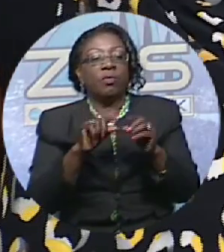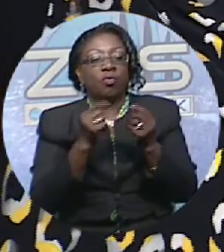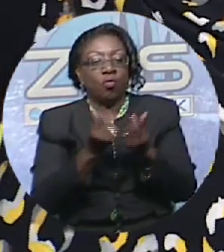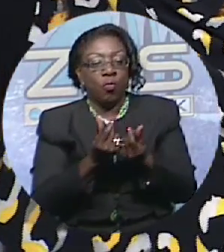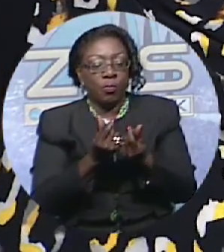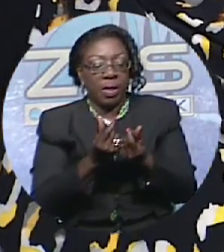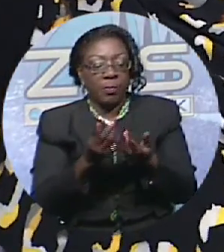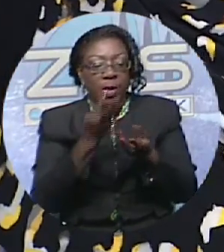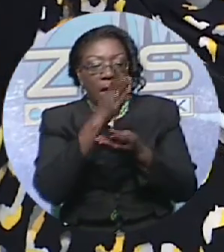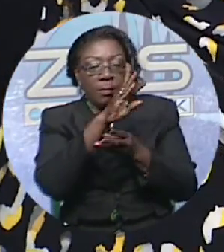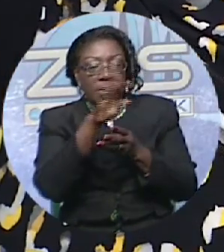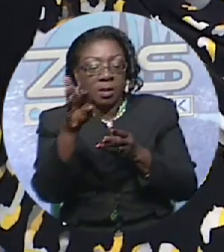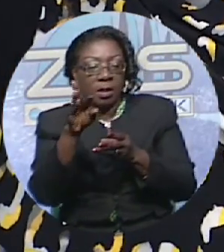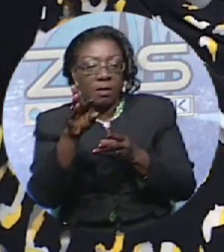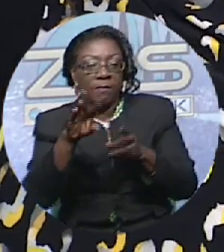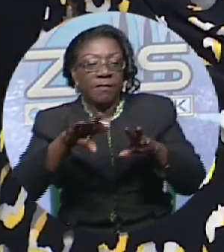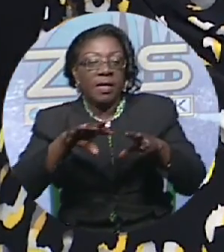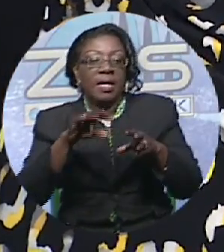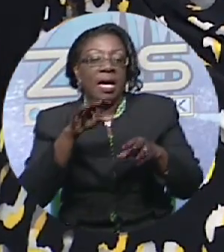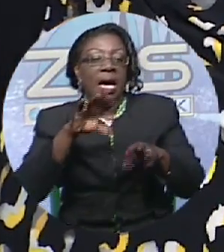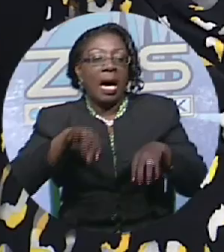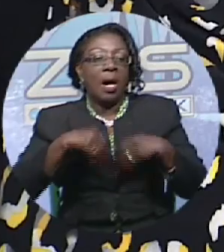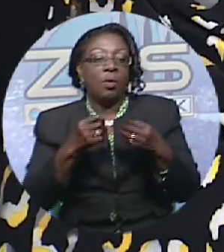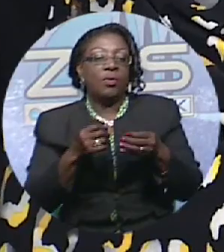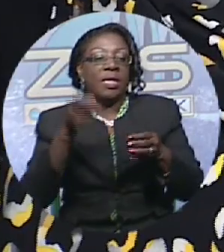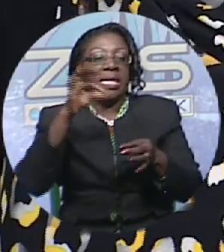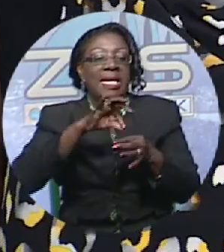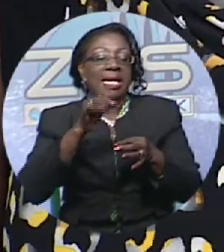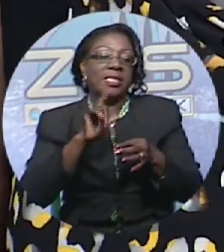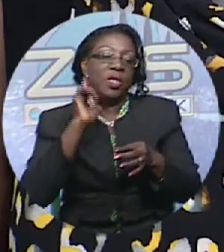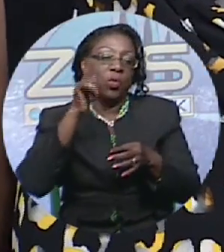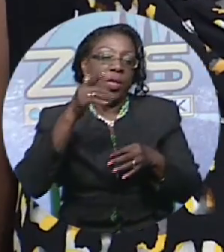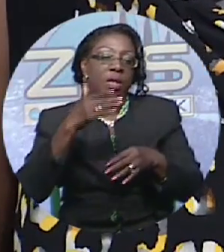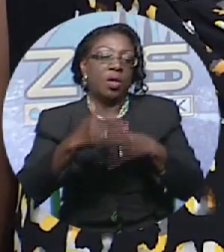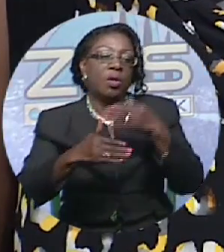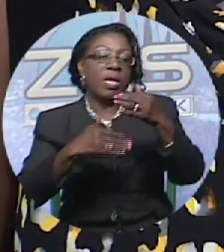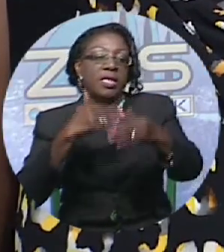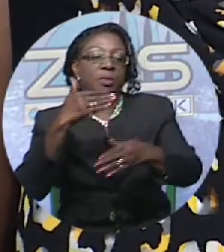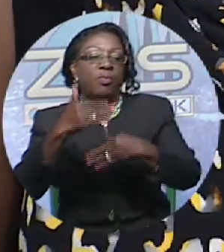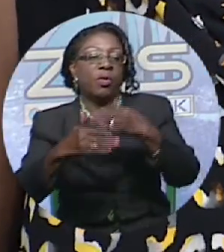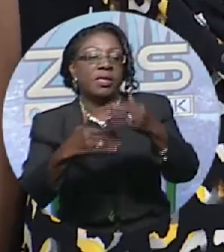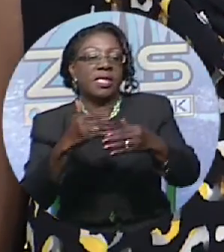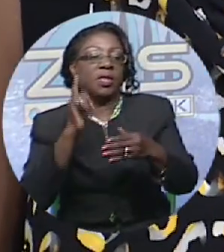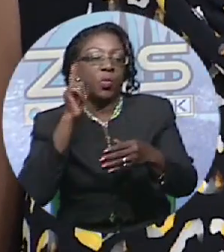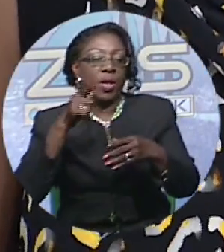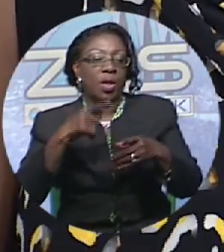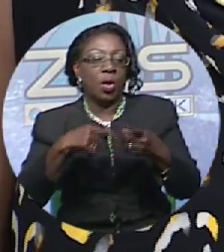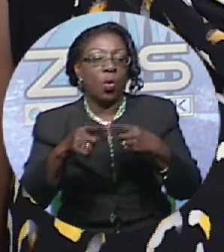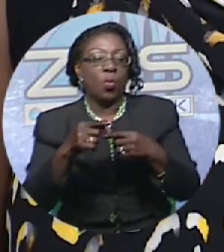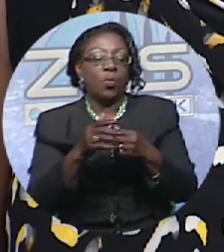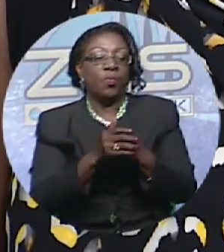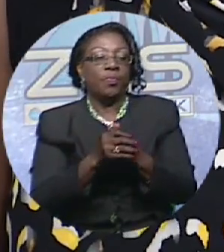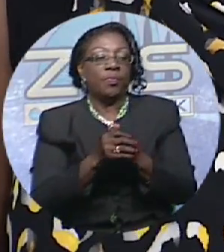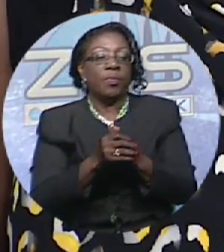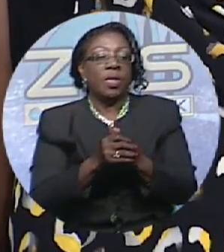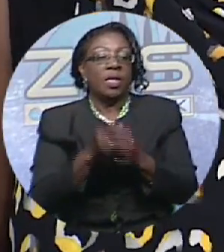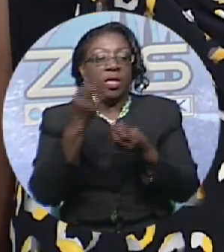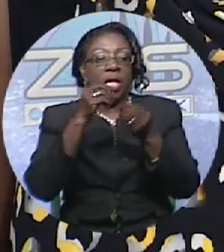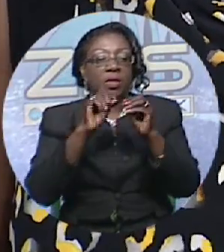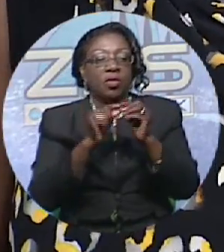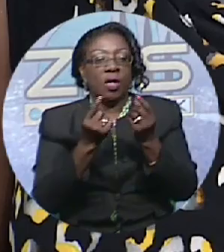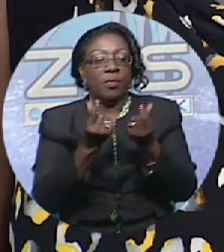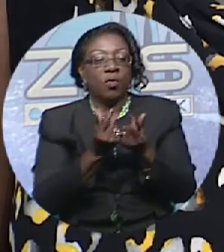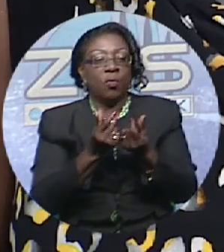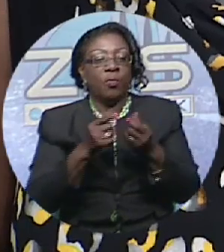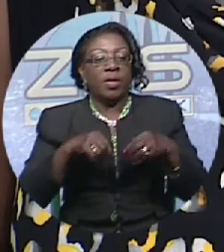the government. He said its work would complement the Commonwealth's ongoing effort to support democracy in the country. The Observer Group will